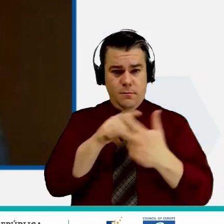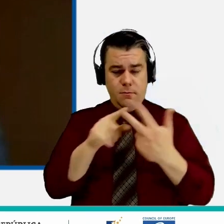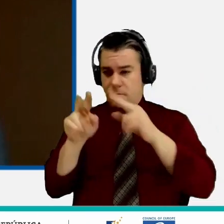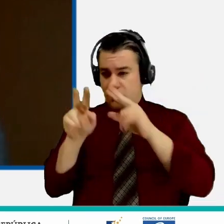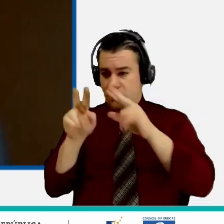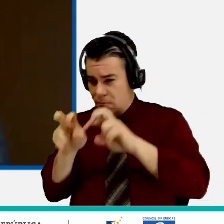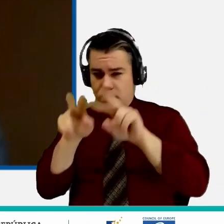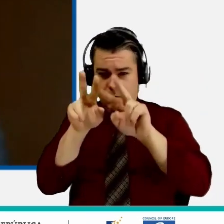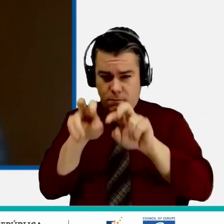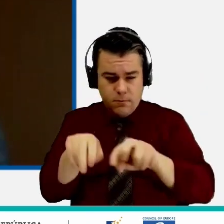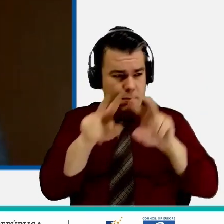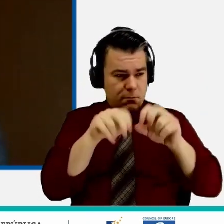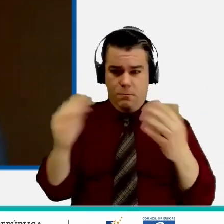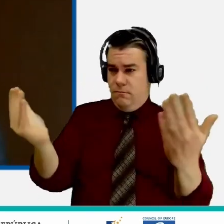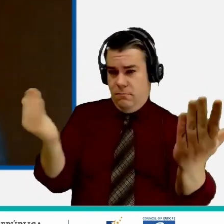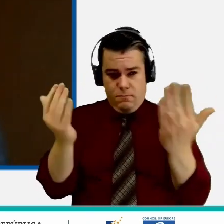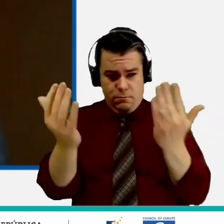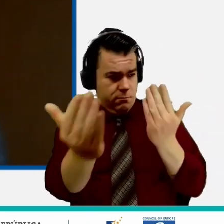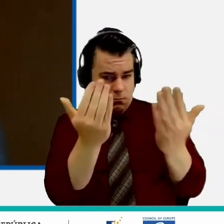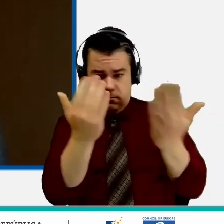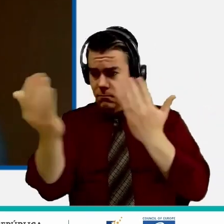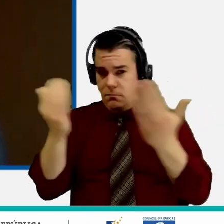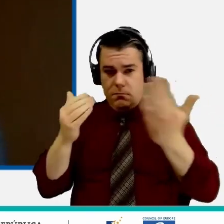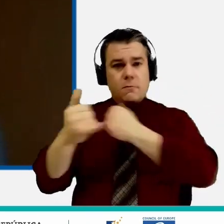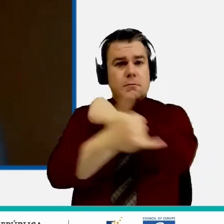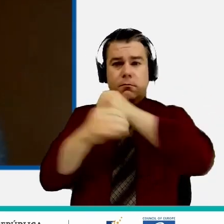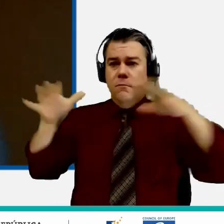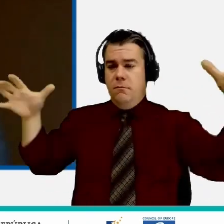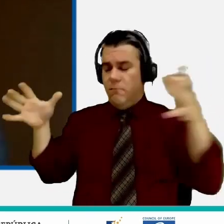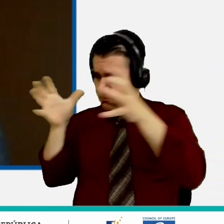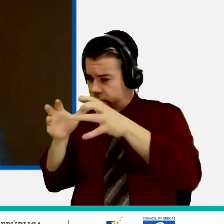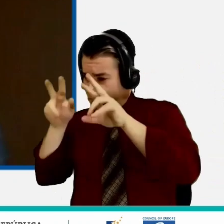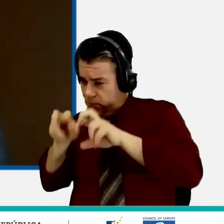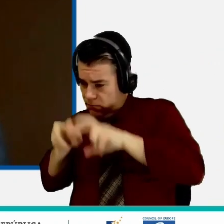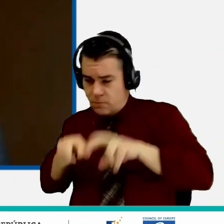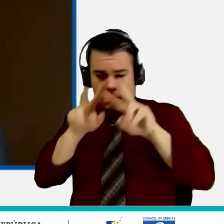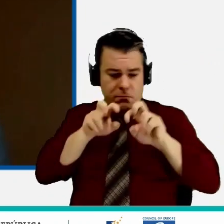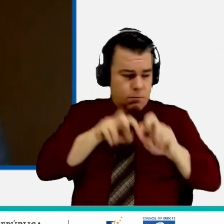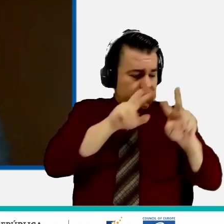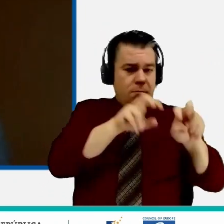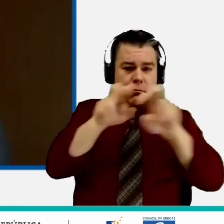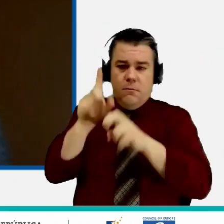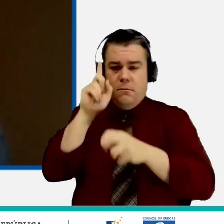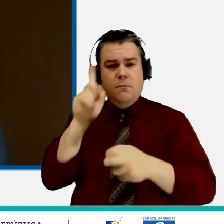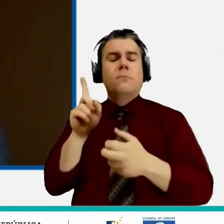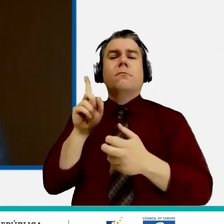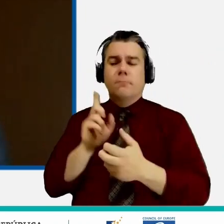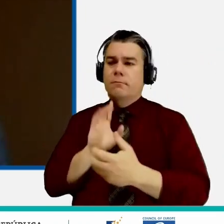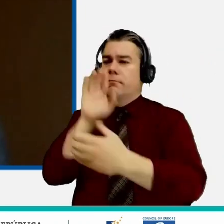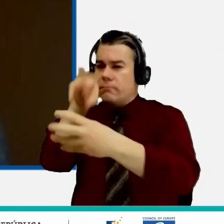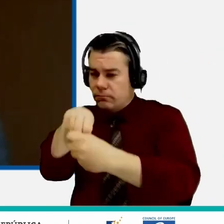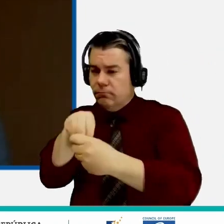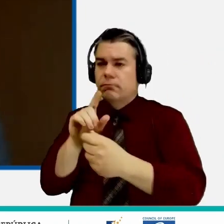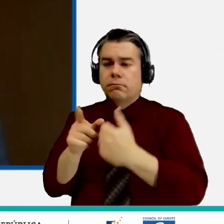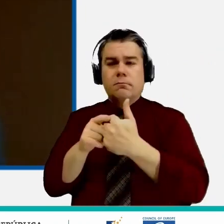comparable results and a subnational overview on possible areas of interventions to reduce existing risk and avoid new